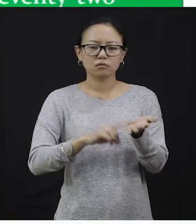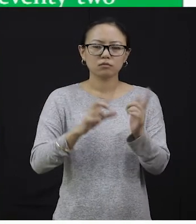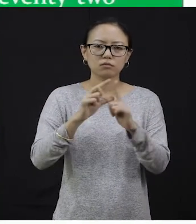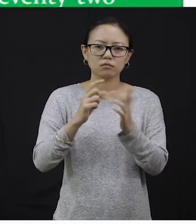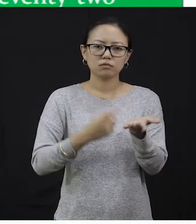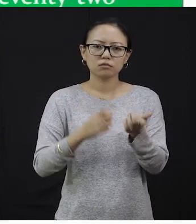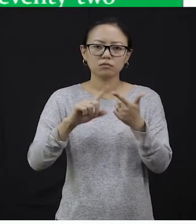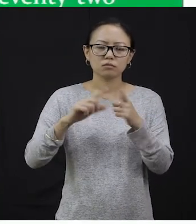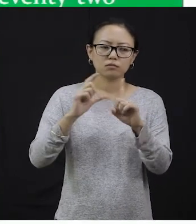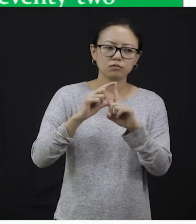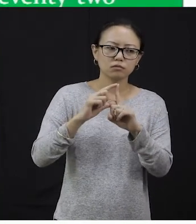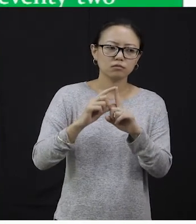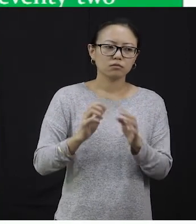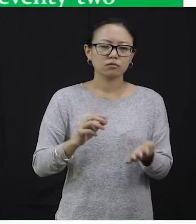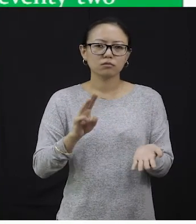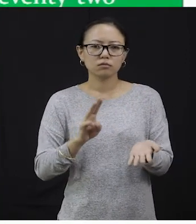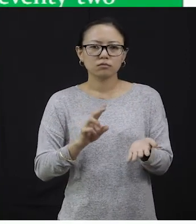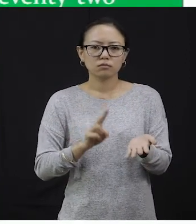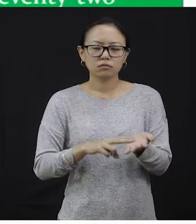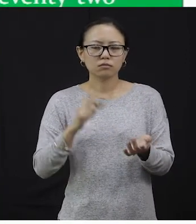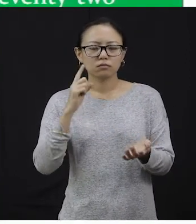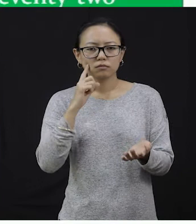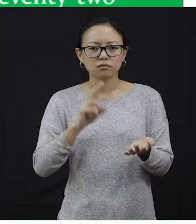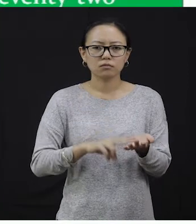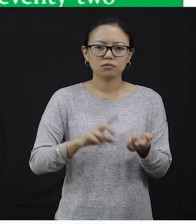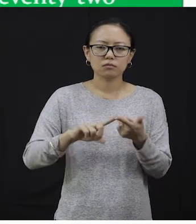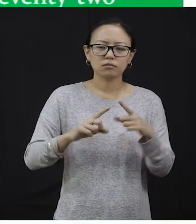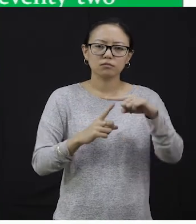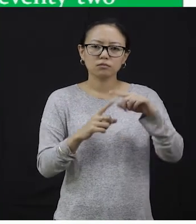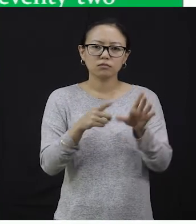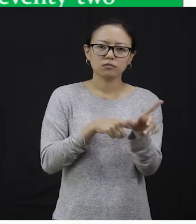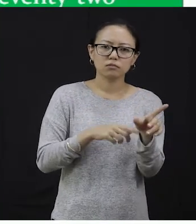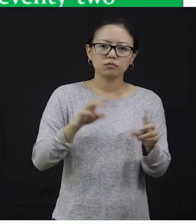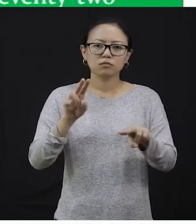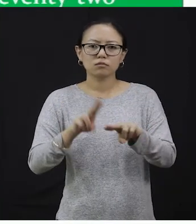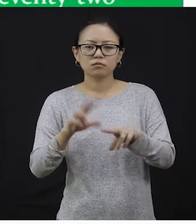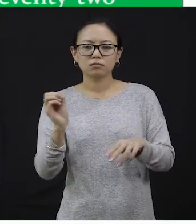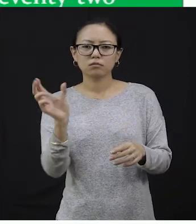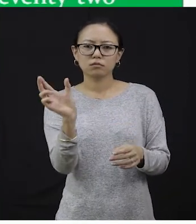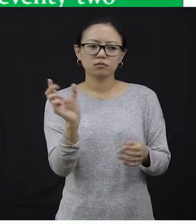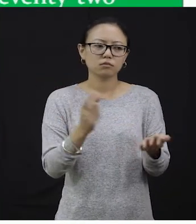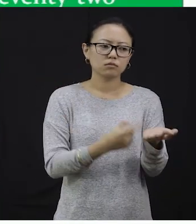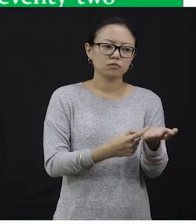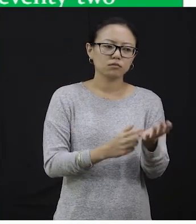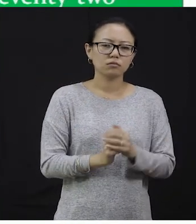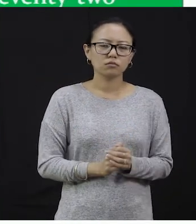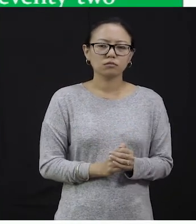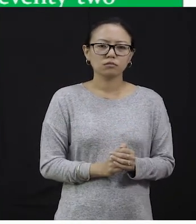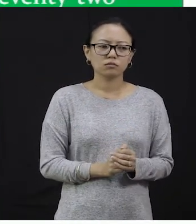SUNDRED 100 NINEDY FOUR 194. So now how do we